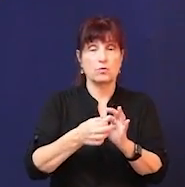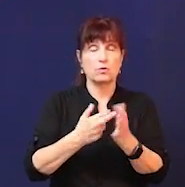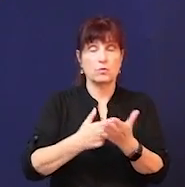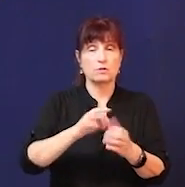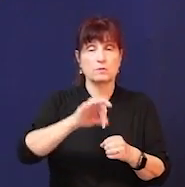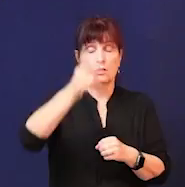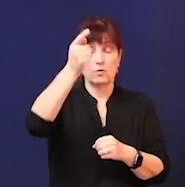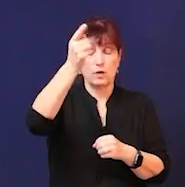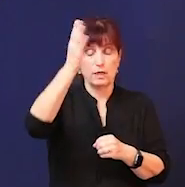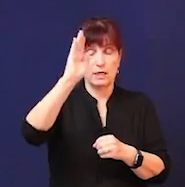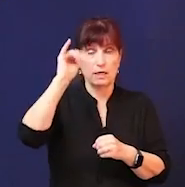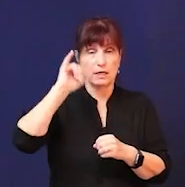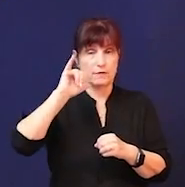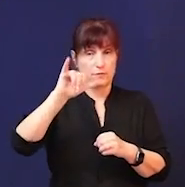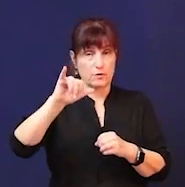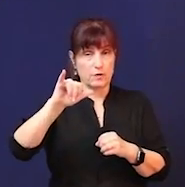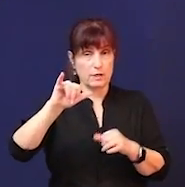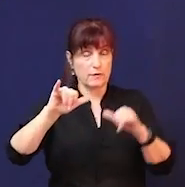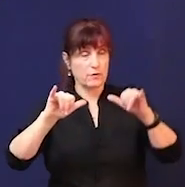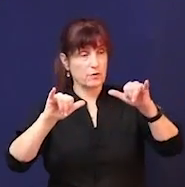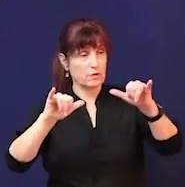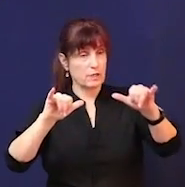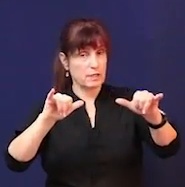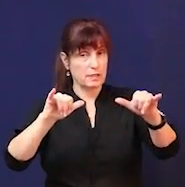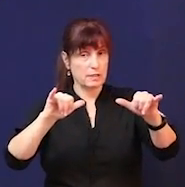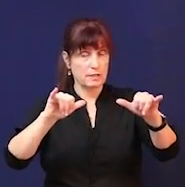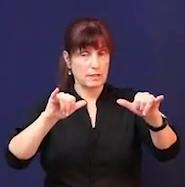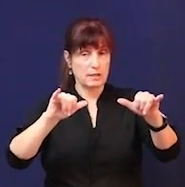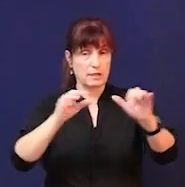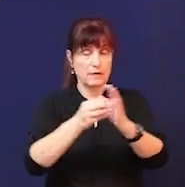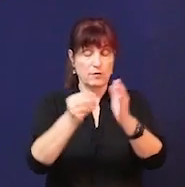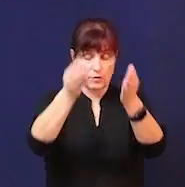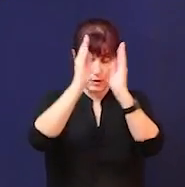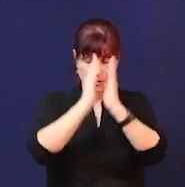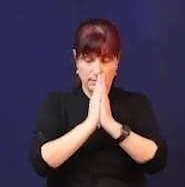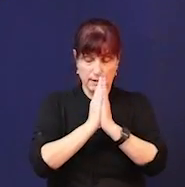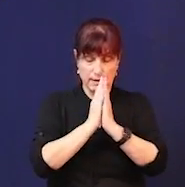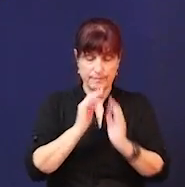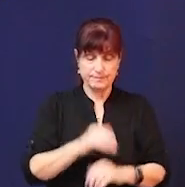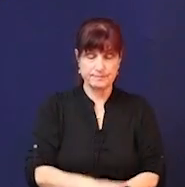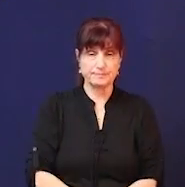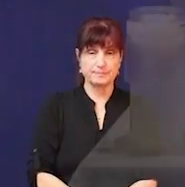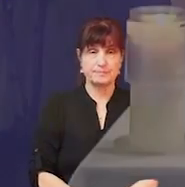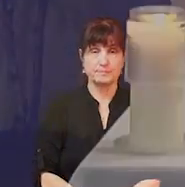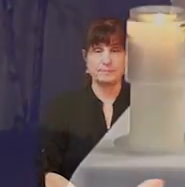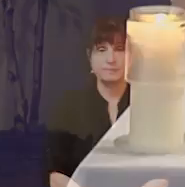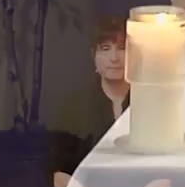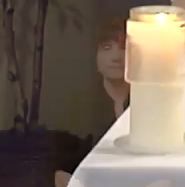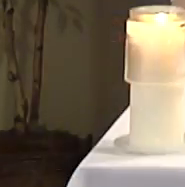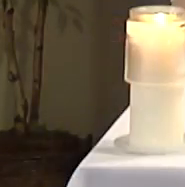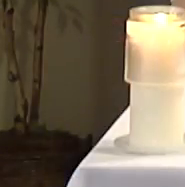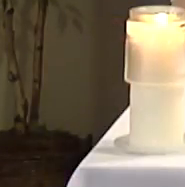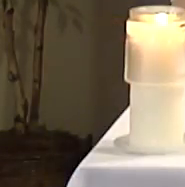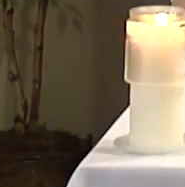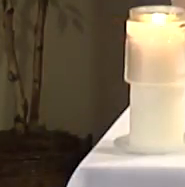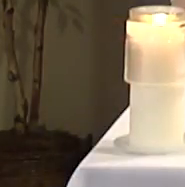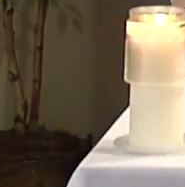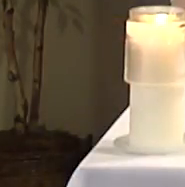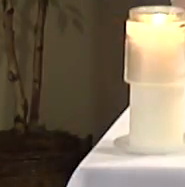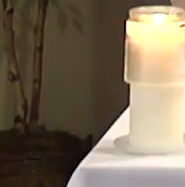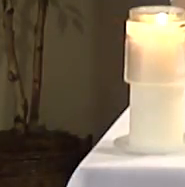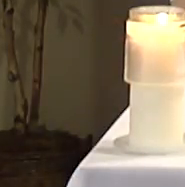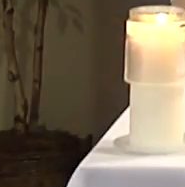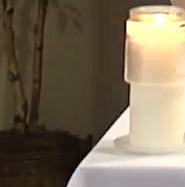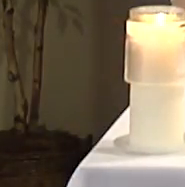whose coming we anticipate, Jesus Christ our Lord, who lives and reigns forever and ever.